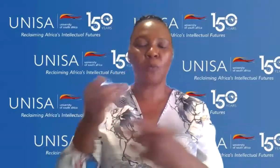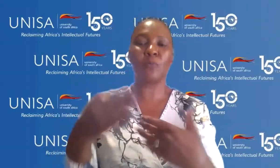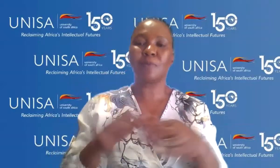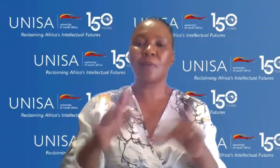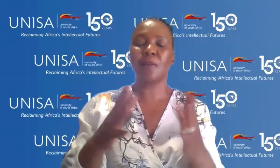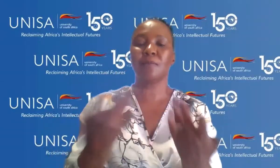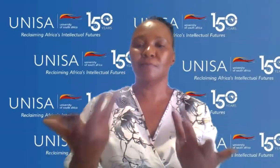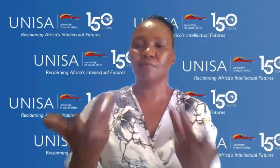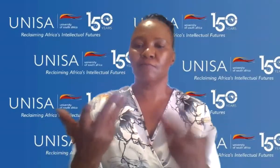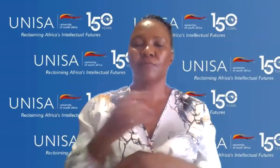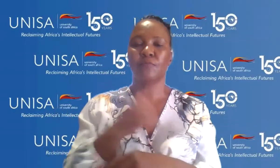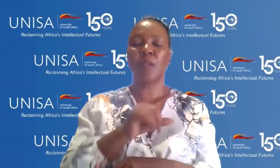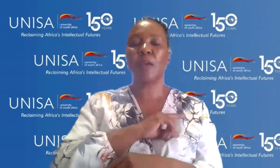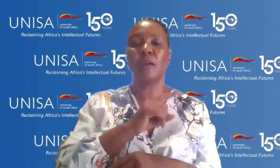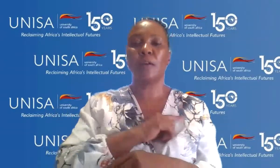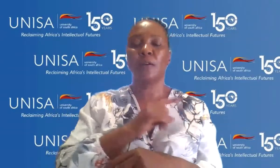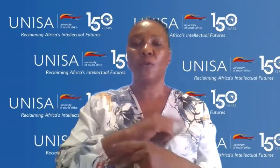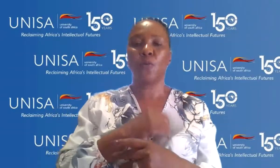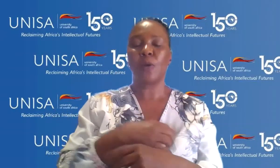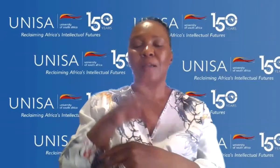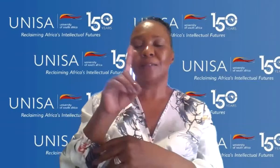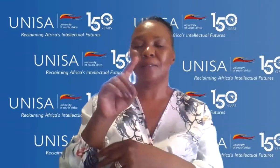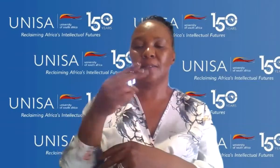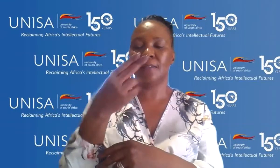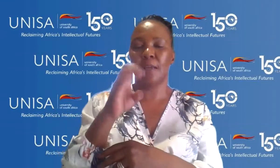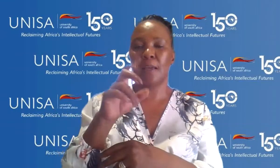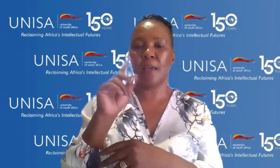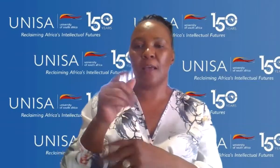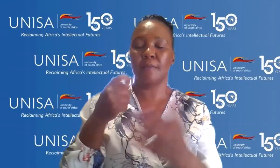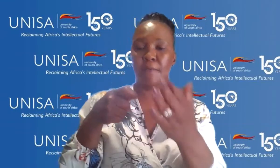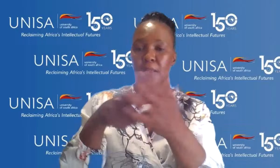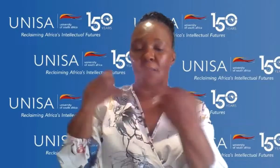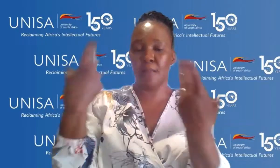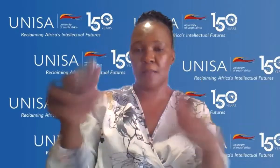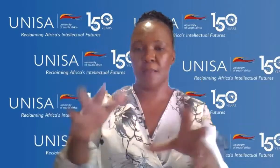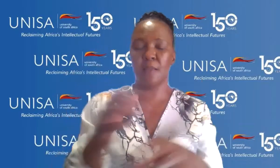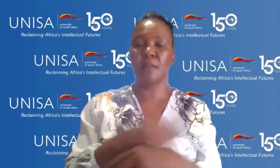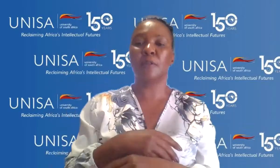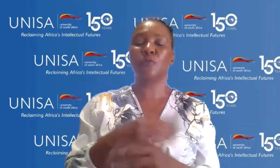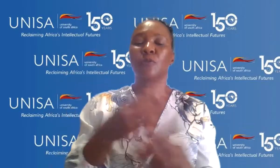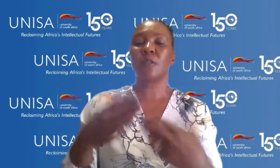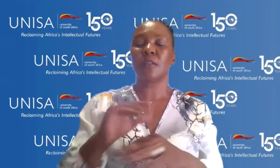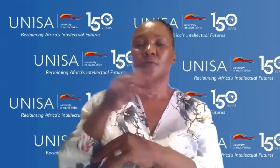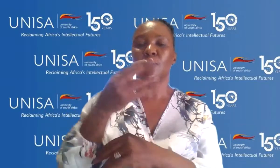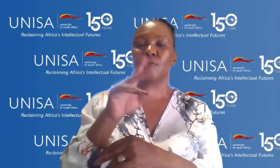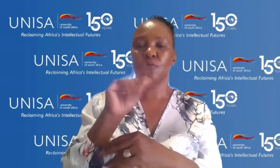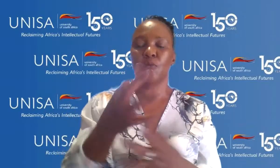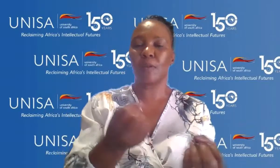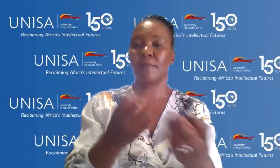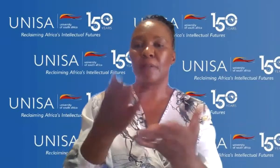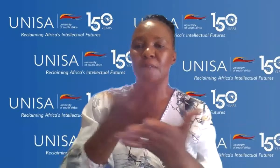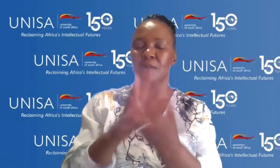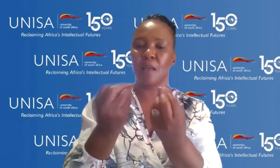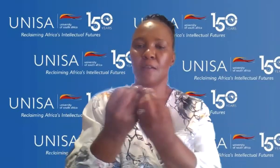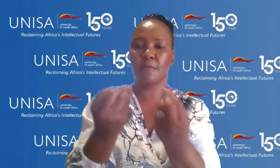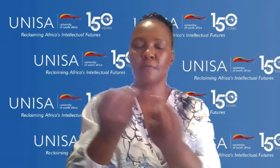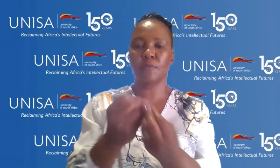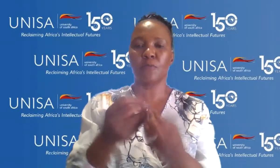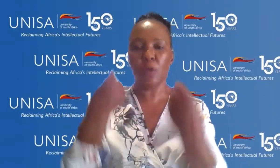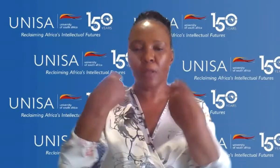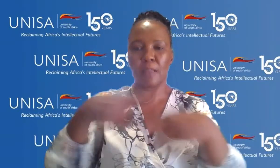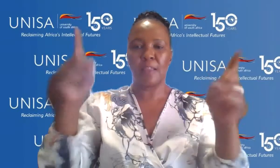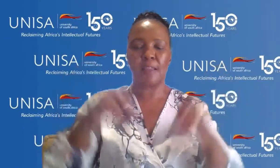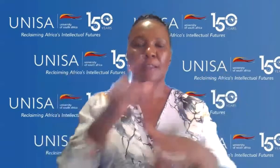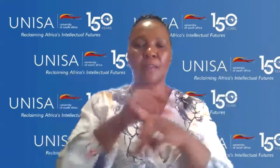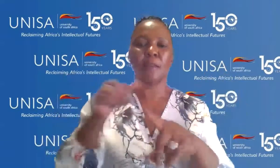we are DED funded, so that's why we only start in July, but at least we've given you guys something. So now you can go spread the word to say, guys, this is really cool.